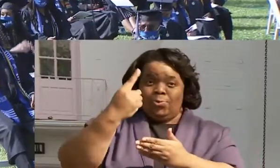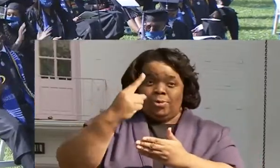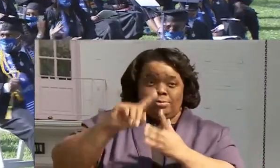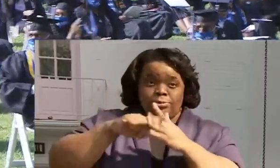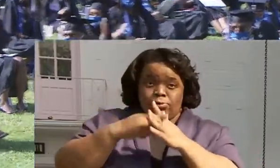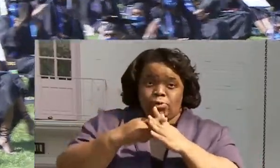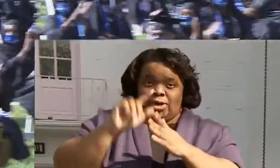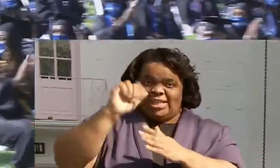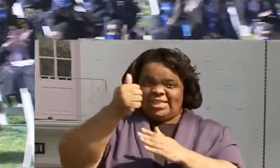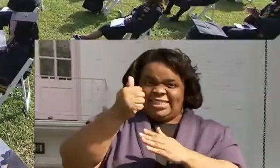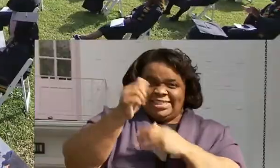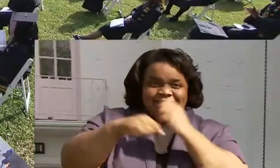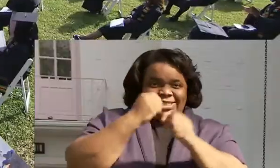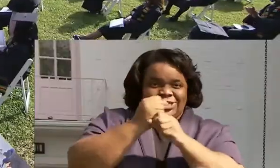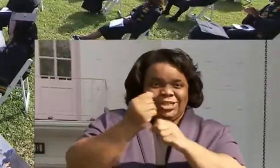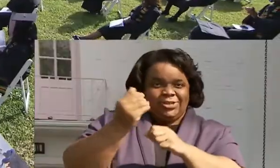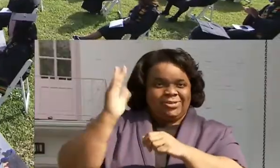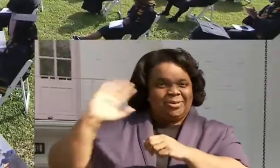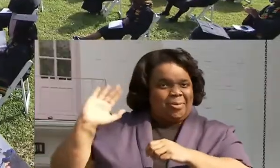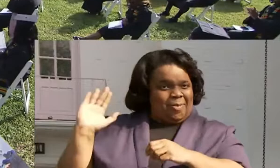and now...